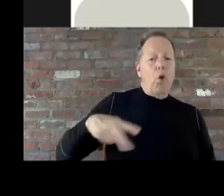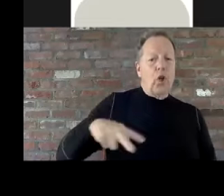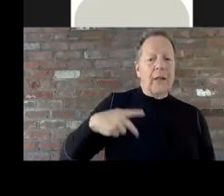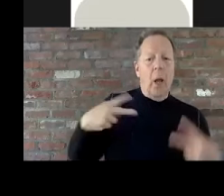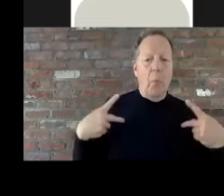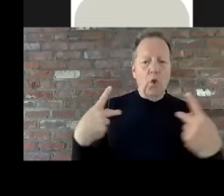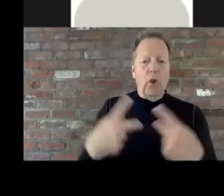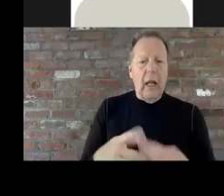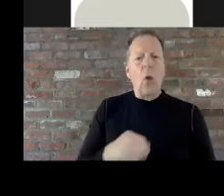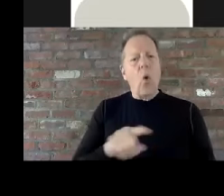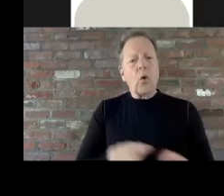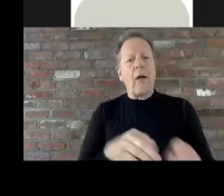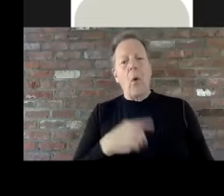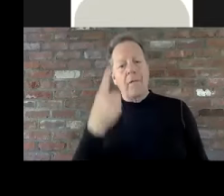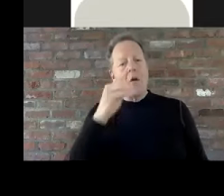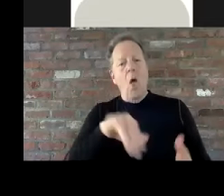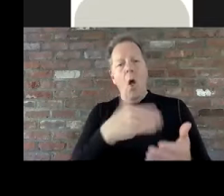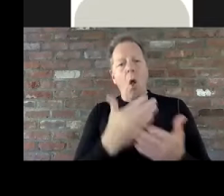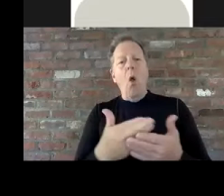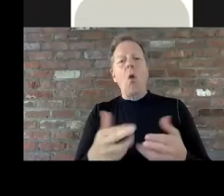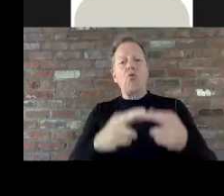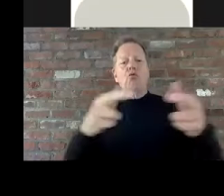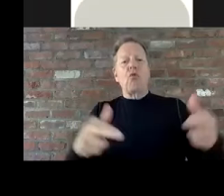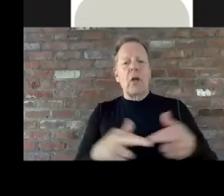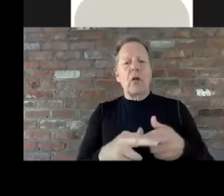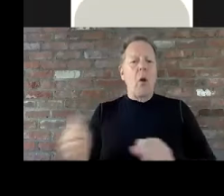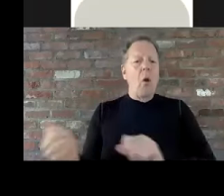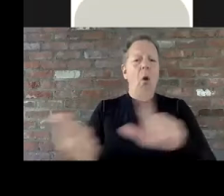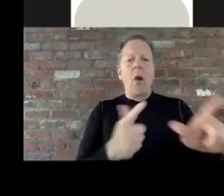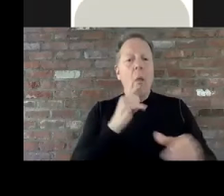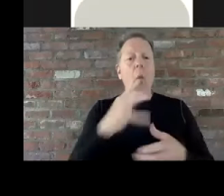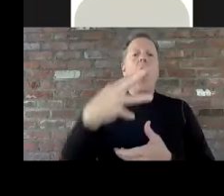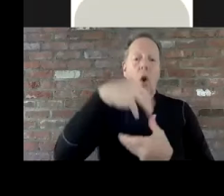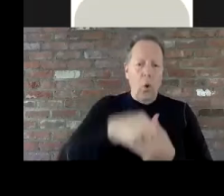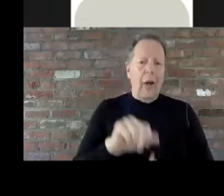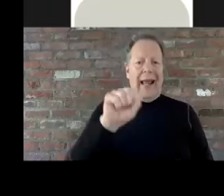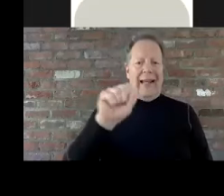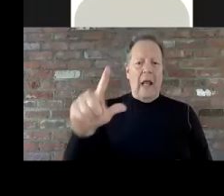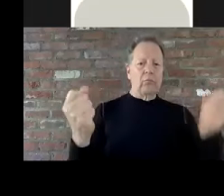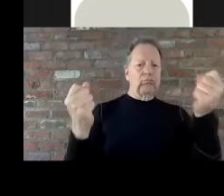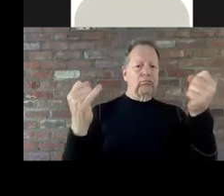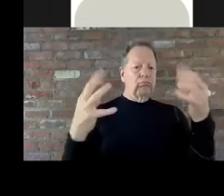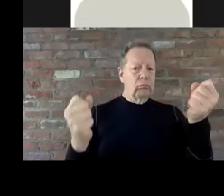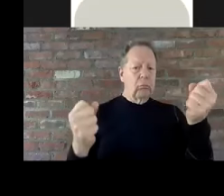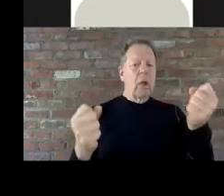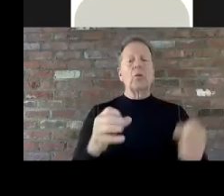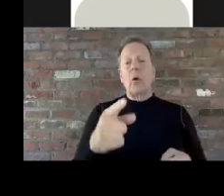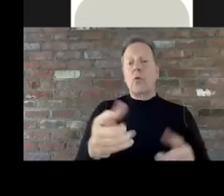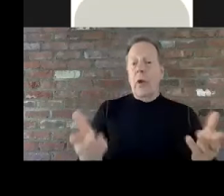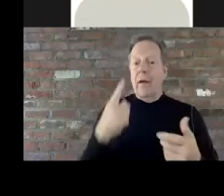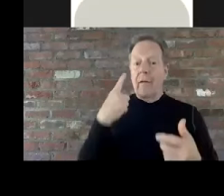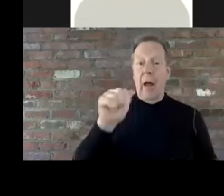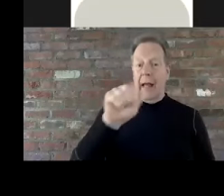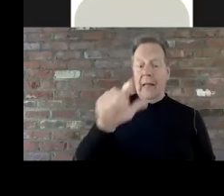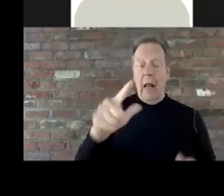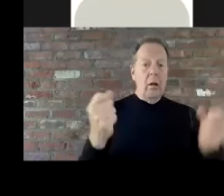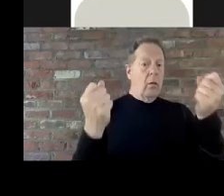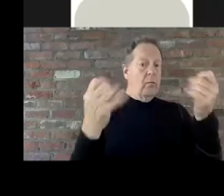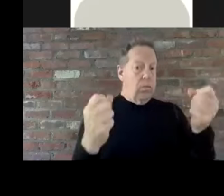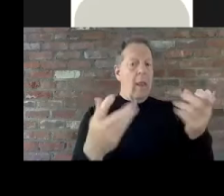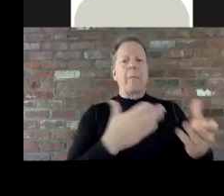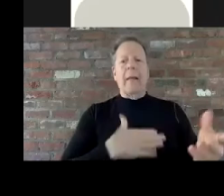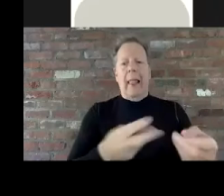also have one for the whole region that will include sign language interpretation. So if you are here for sign language interpretation, please